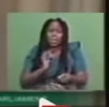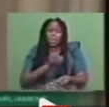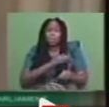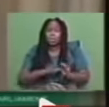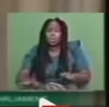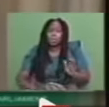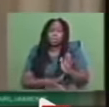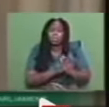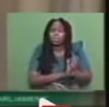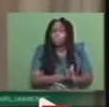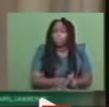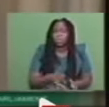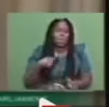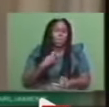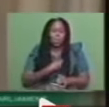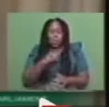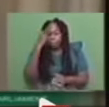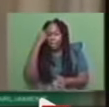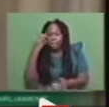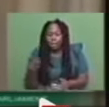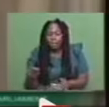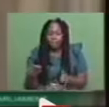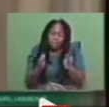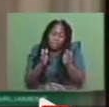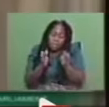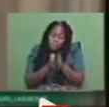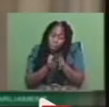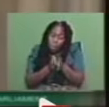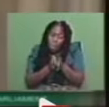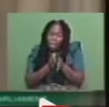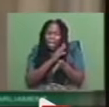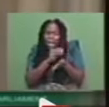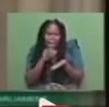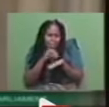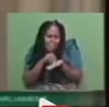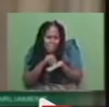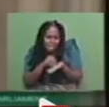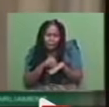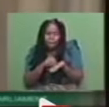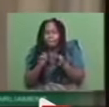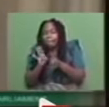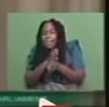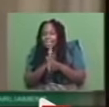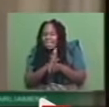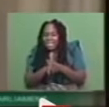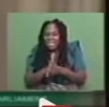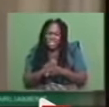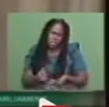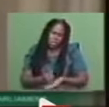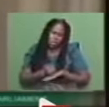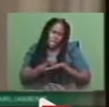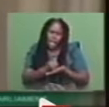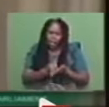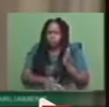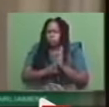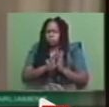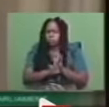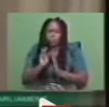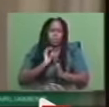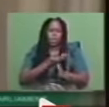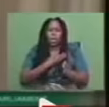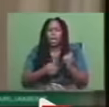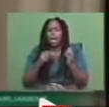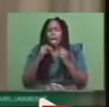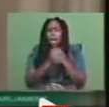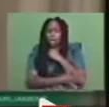believe that small and medium-sized businesses are the backbone of our economy and they need help to grow. We believe that